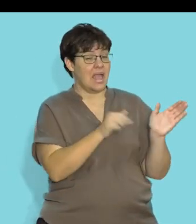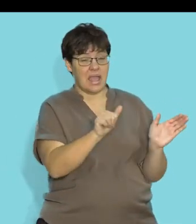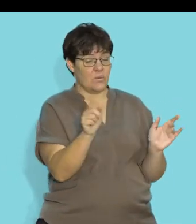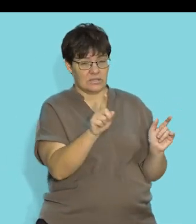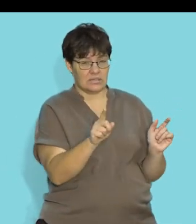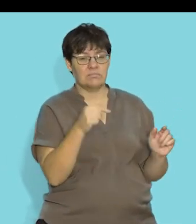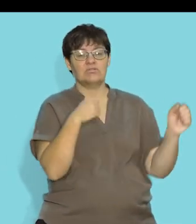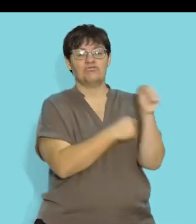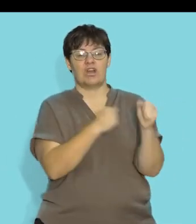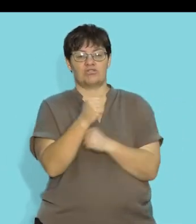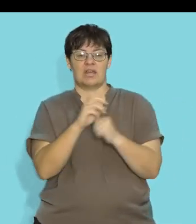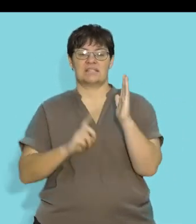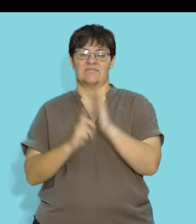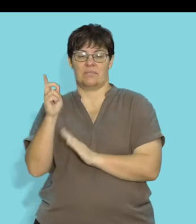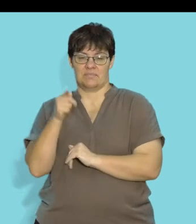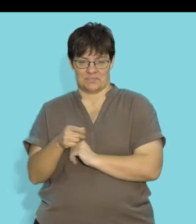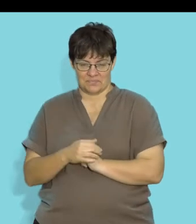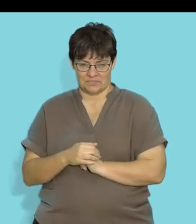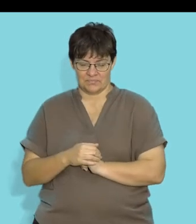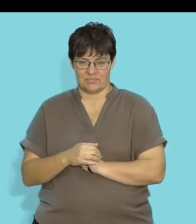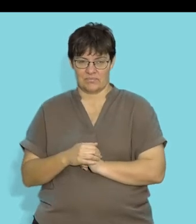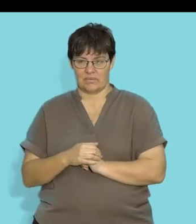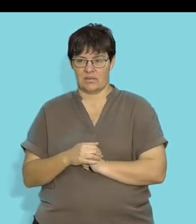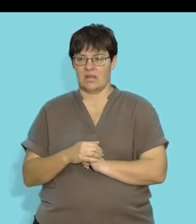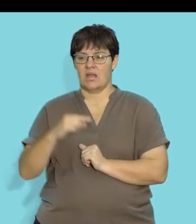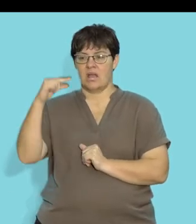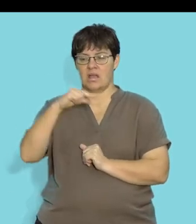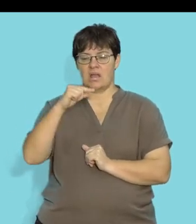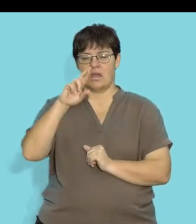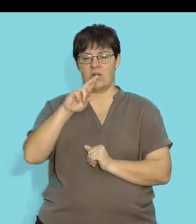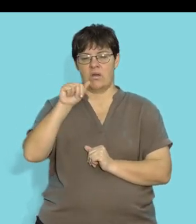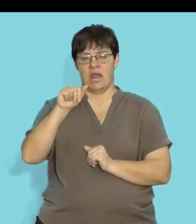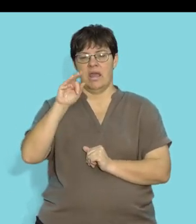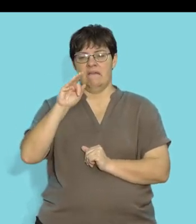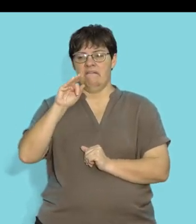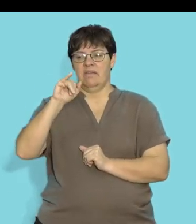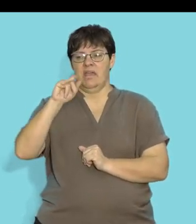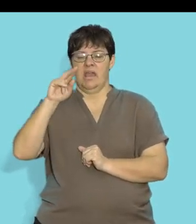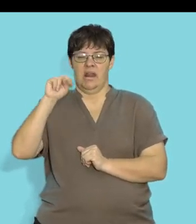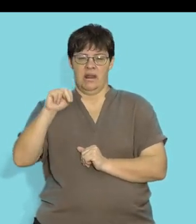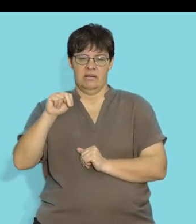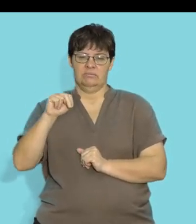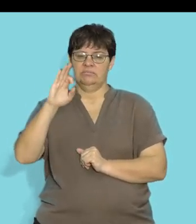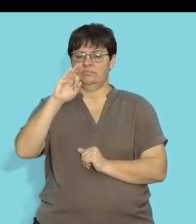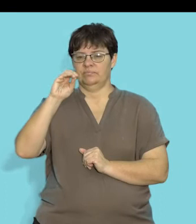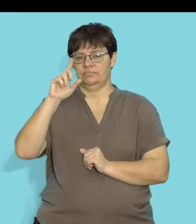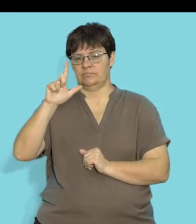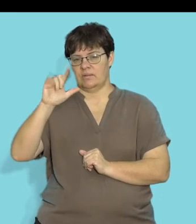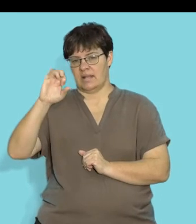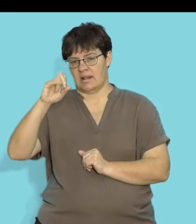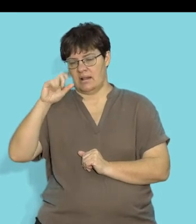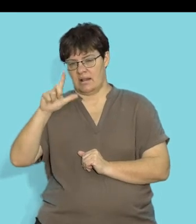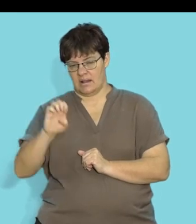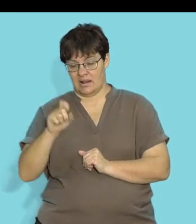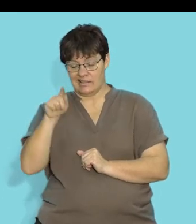labeled A points to this structure that is developing, and that's the Graafian follicle. And we know that the Graafian follicle is that